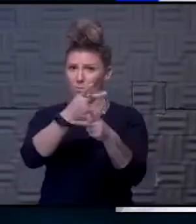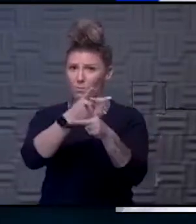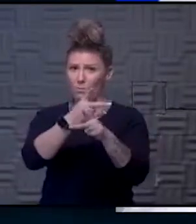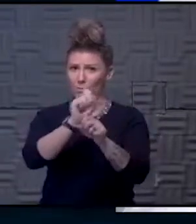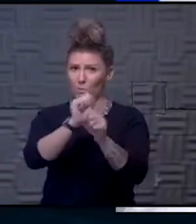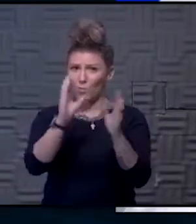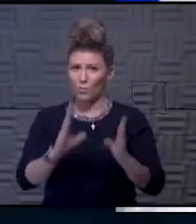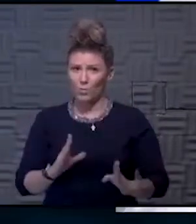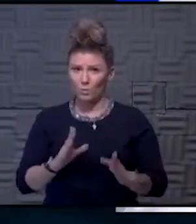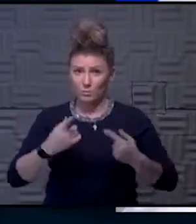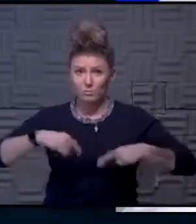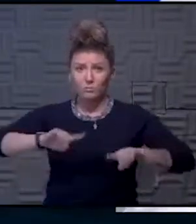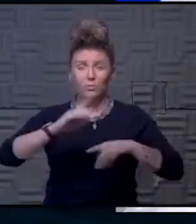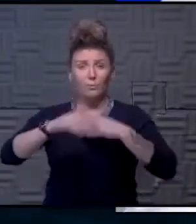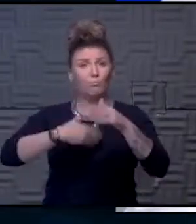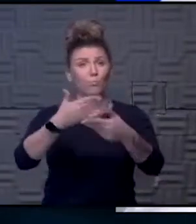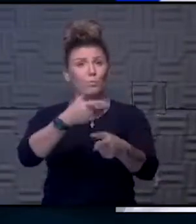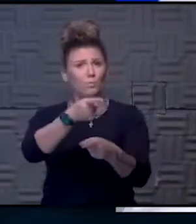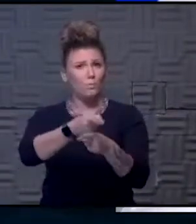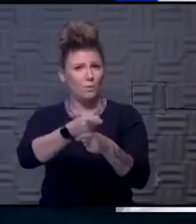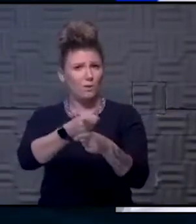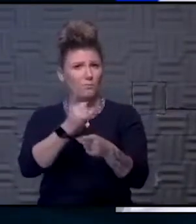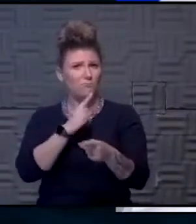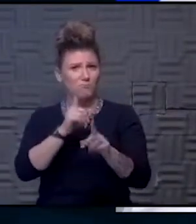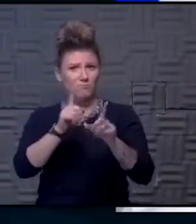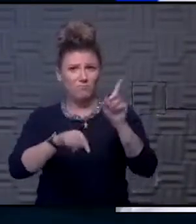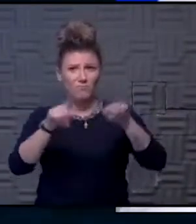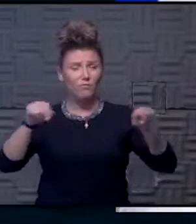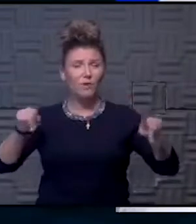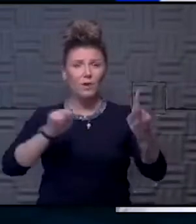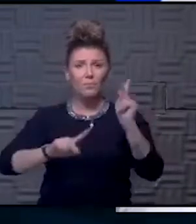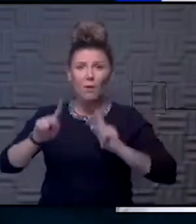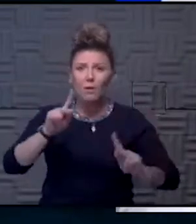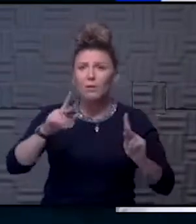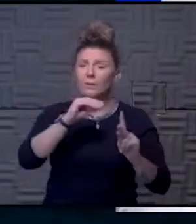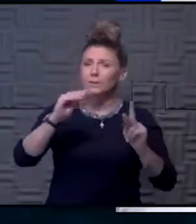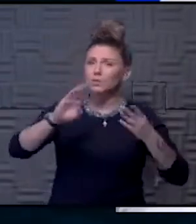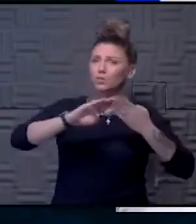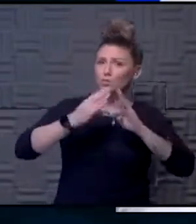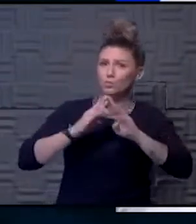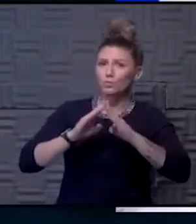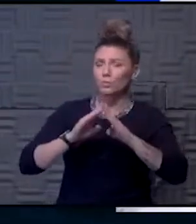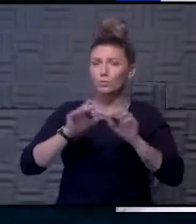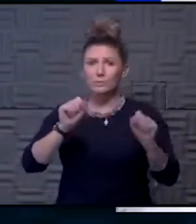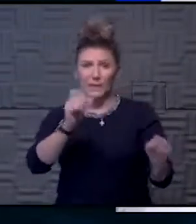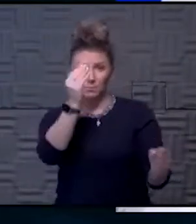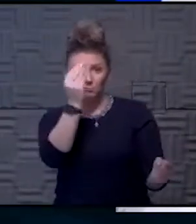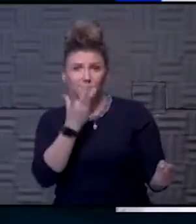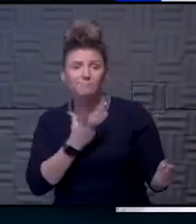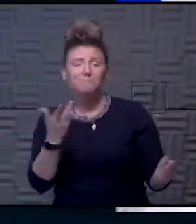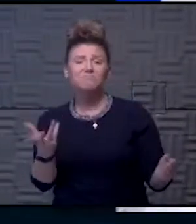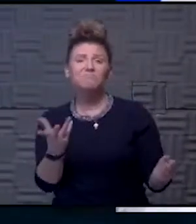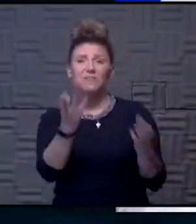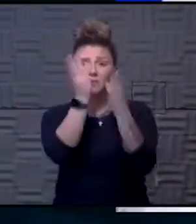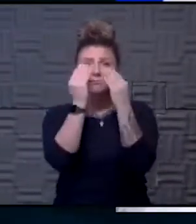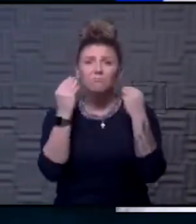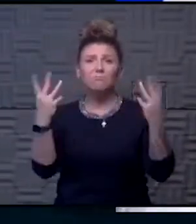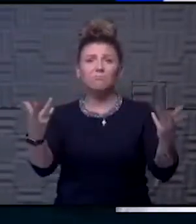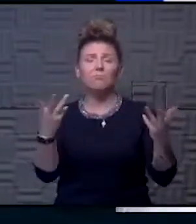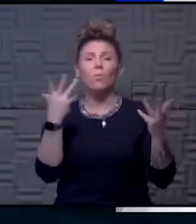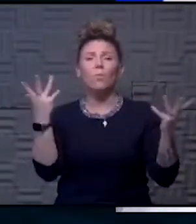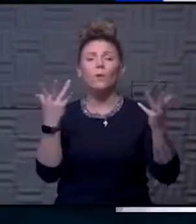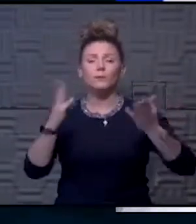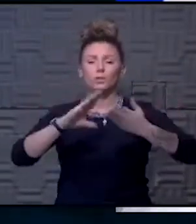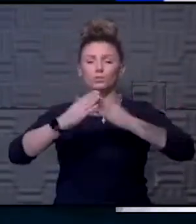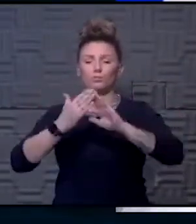as you engage different populations in different communities. Tell us a little bit about what a community health worker does in